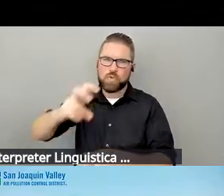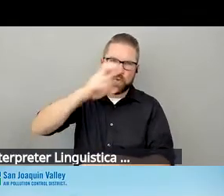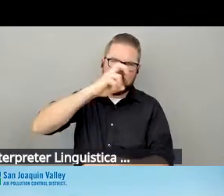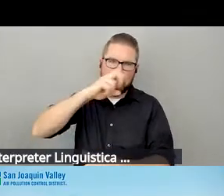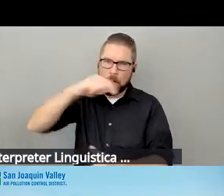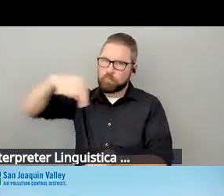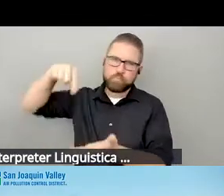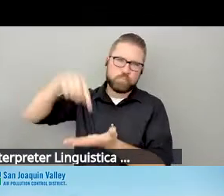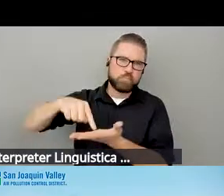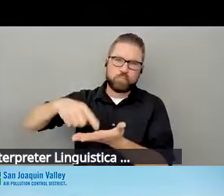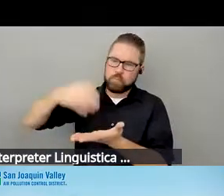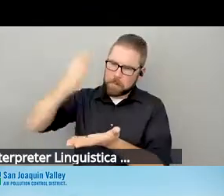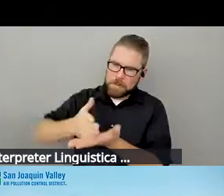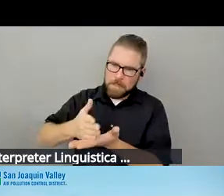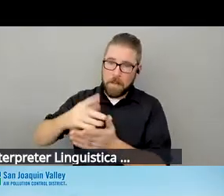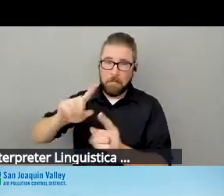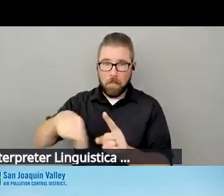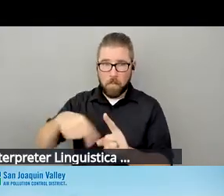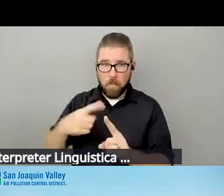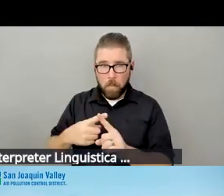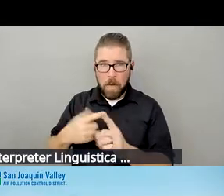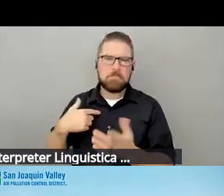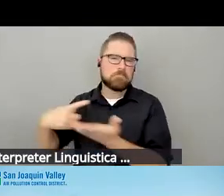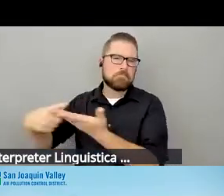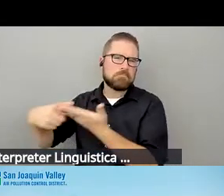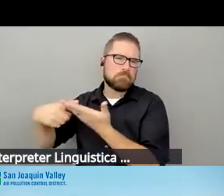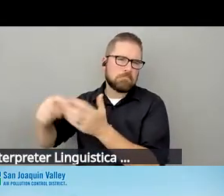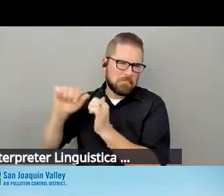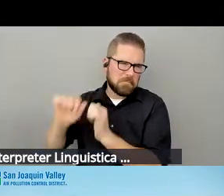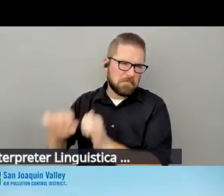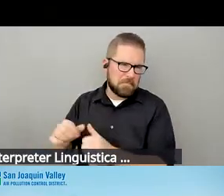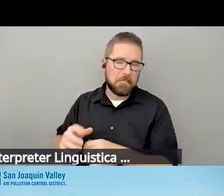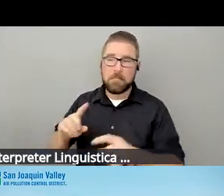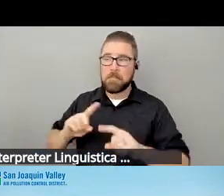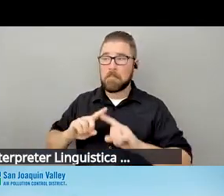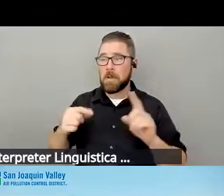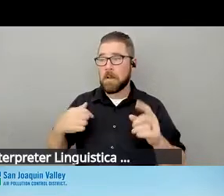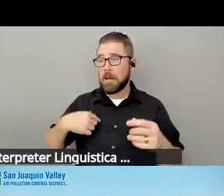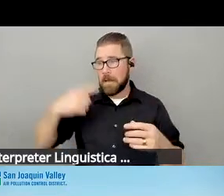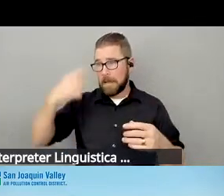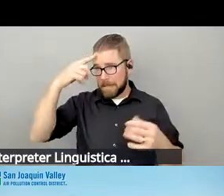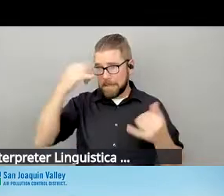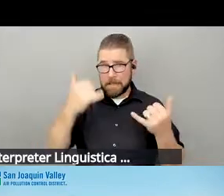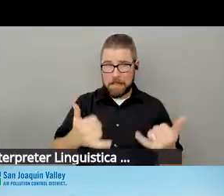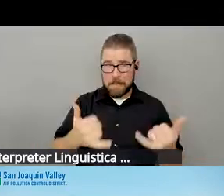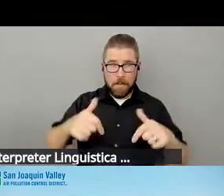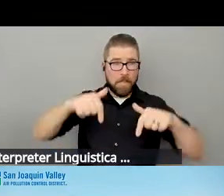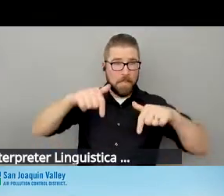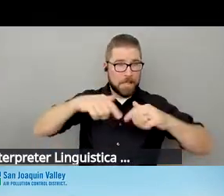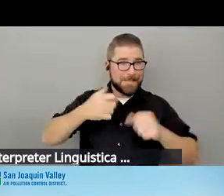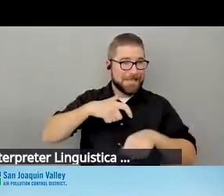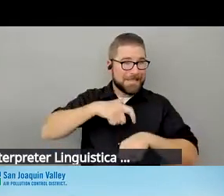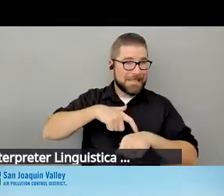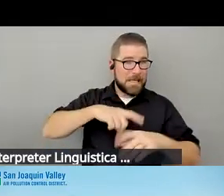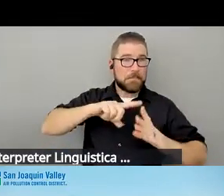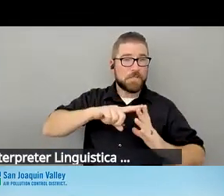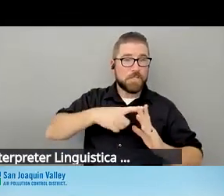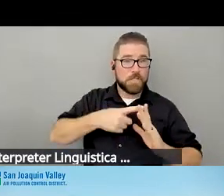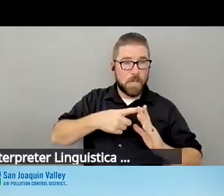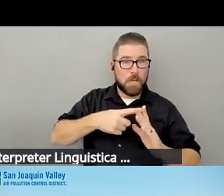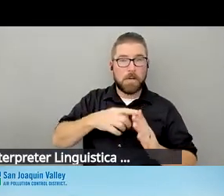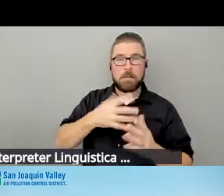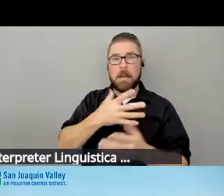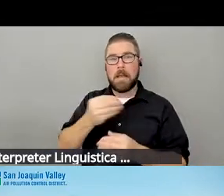I think now I will say it's a good time for us to start this time and kind of within this next year that we're still implementing the SERP, starting to think